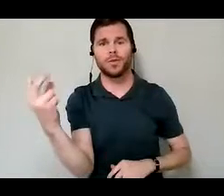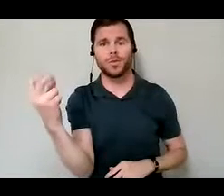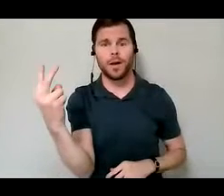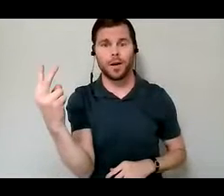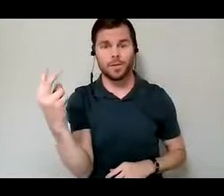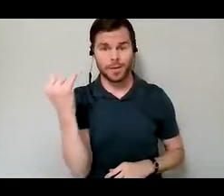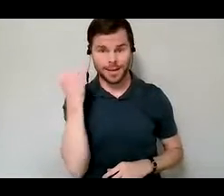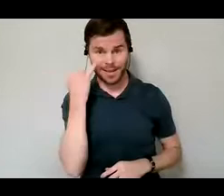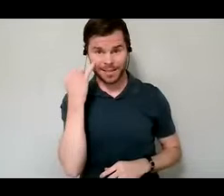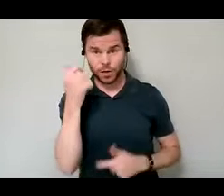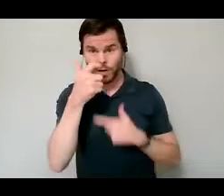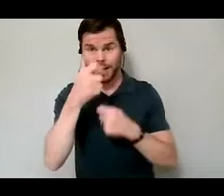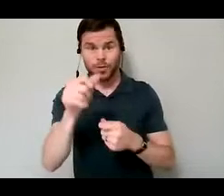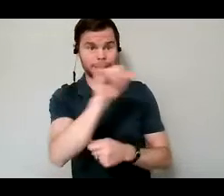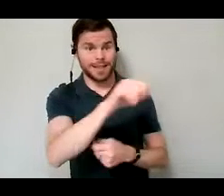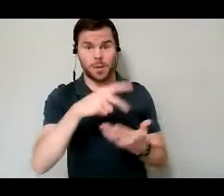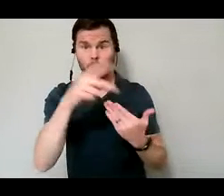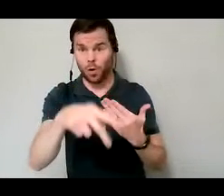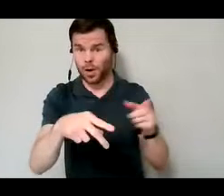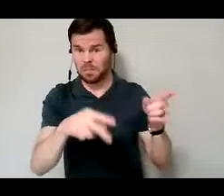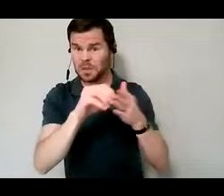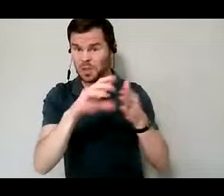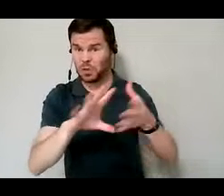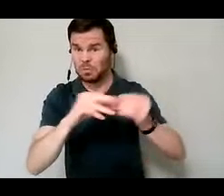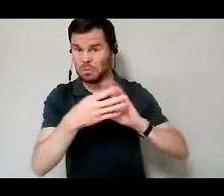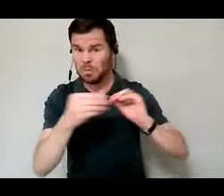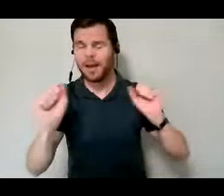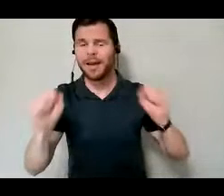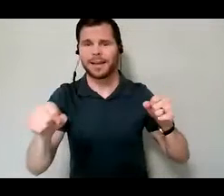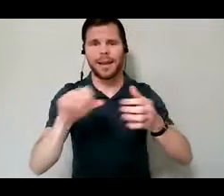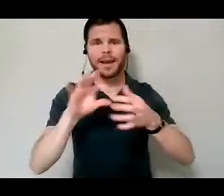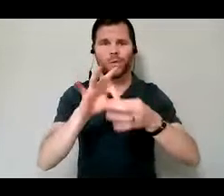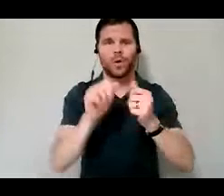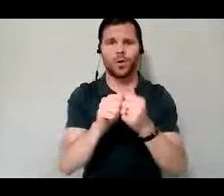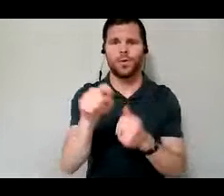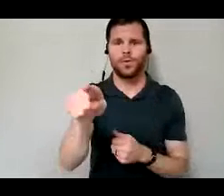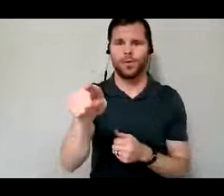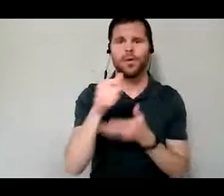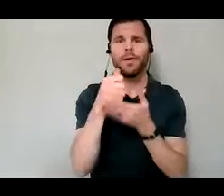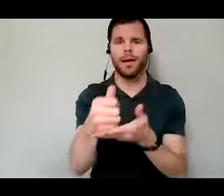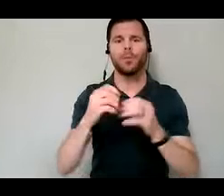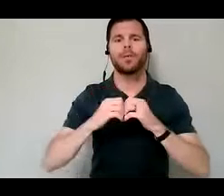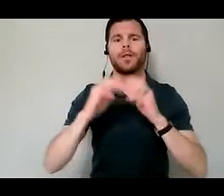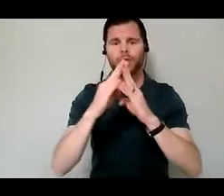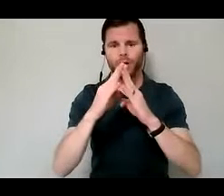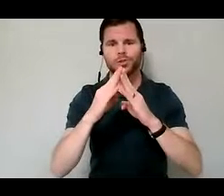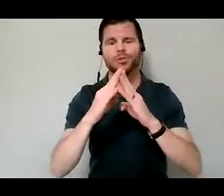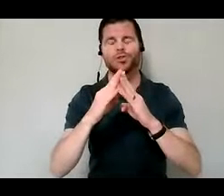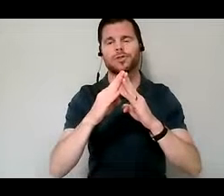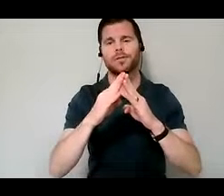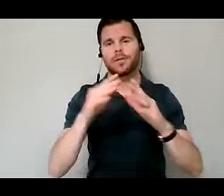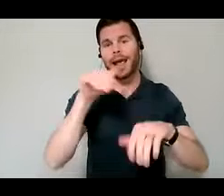as the students kind of pitched it, I can work with you and would love to be able to help launch a program of Ally Action at your school